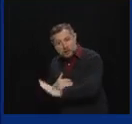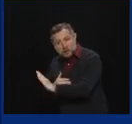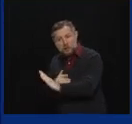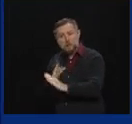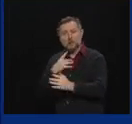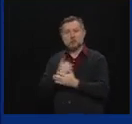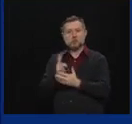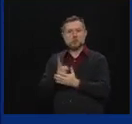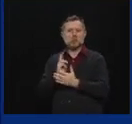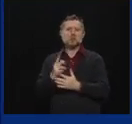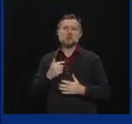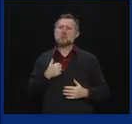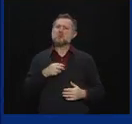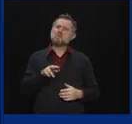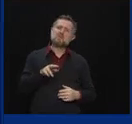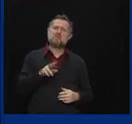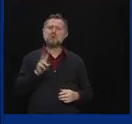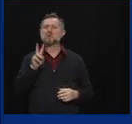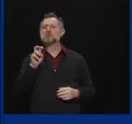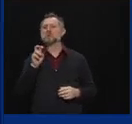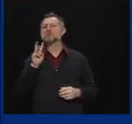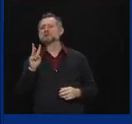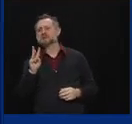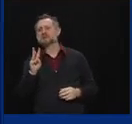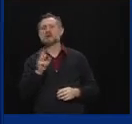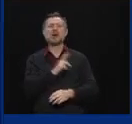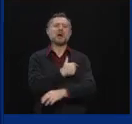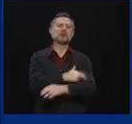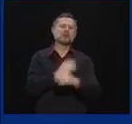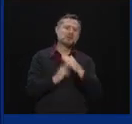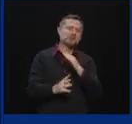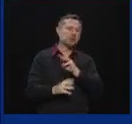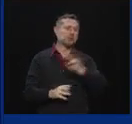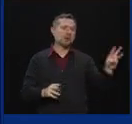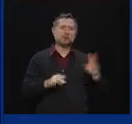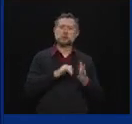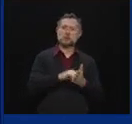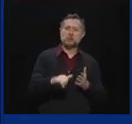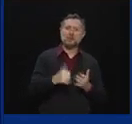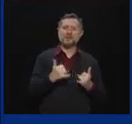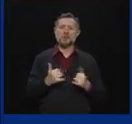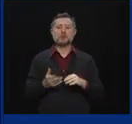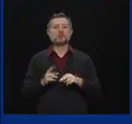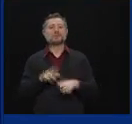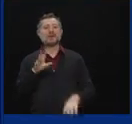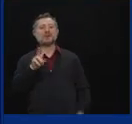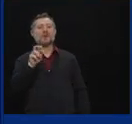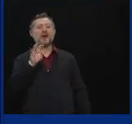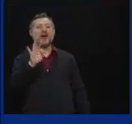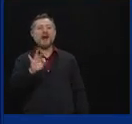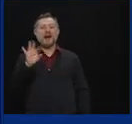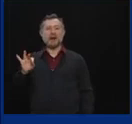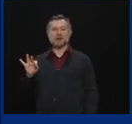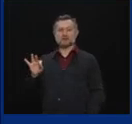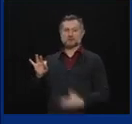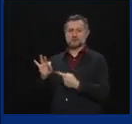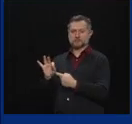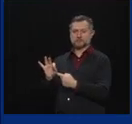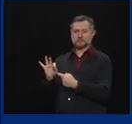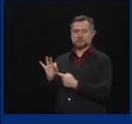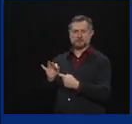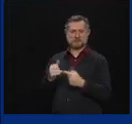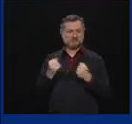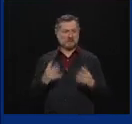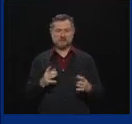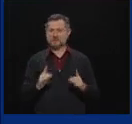had 206 hospitalizations in Western New York. Today we have 299. It's a lot of people. And